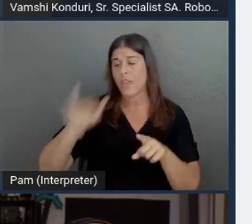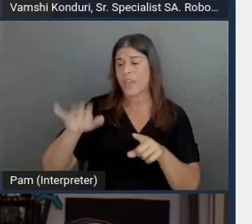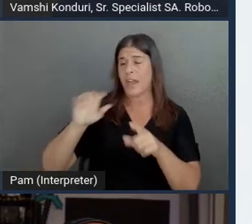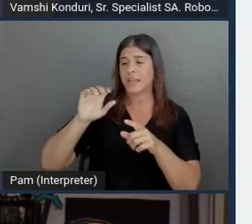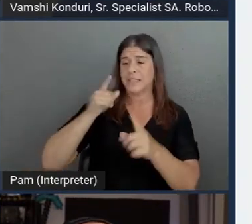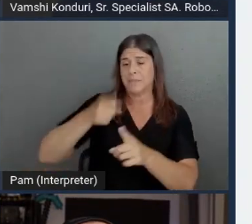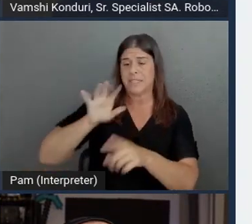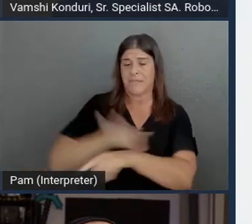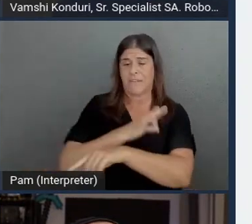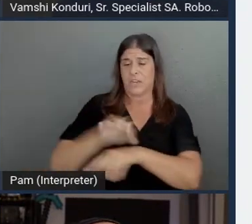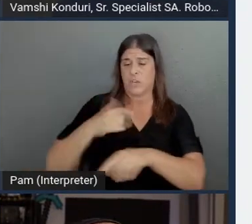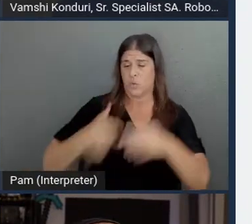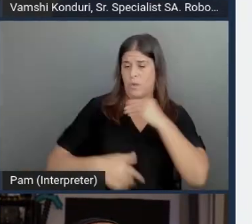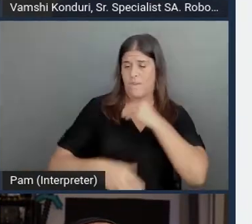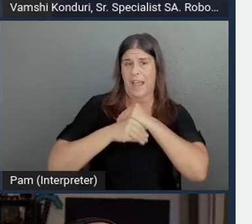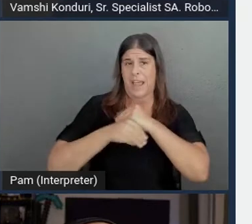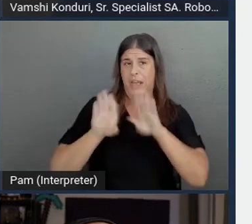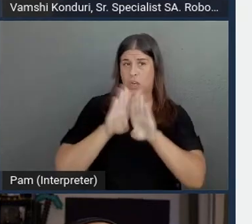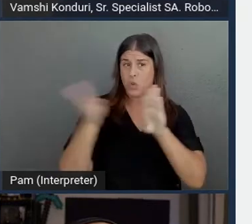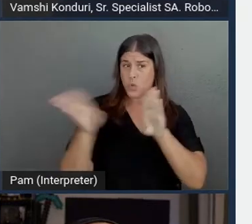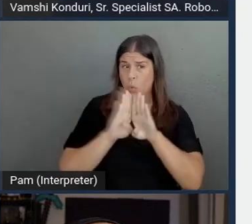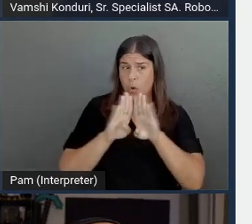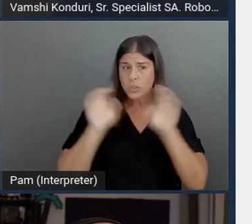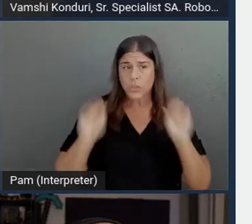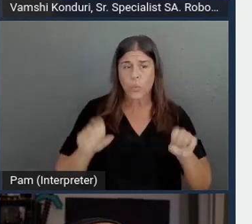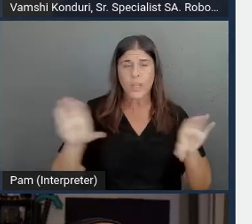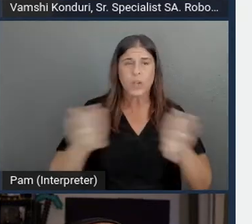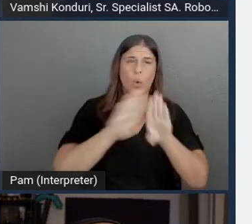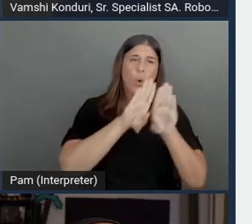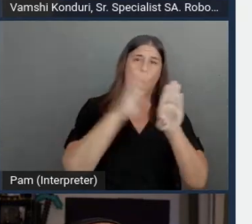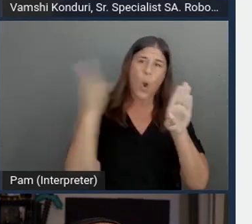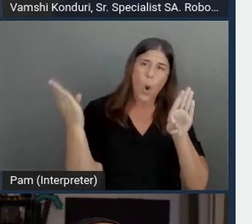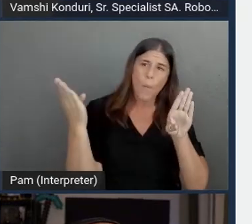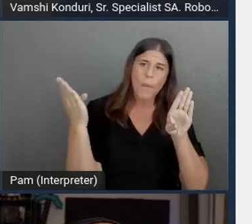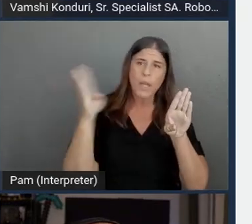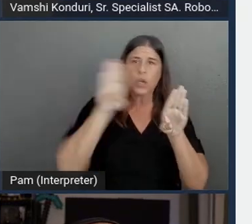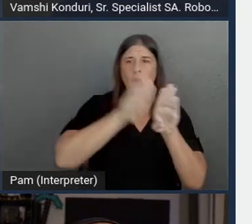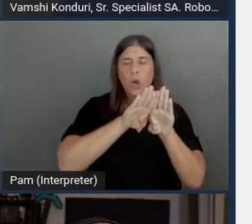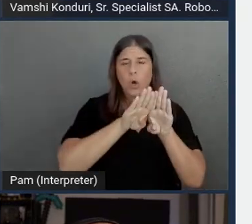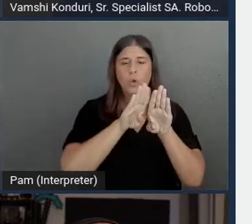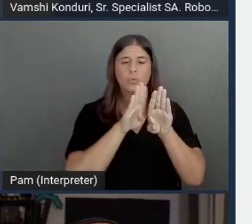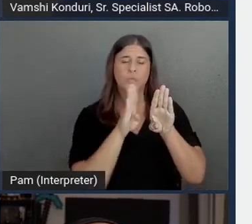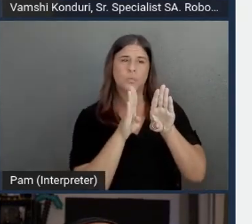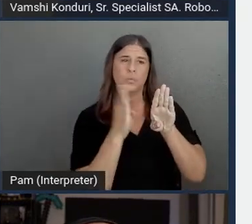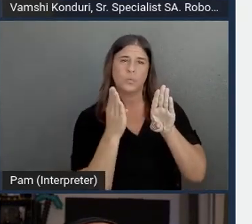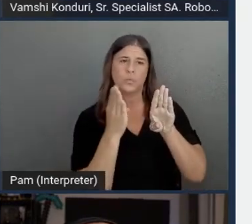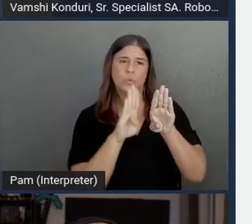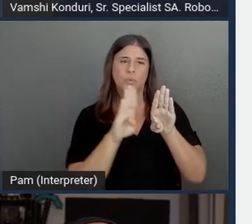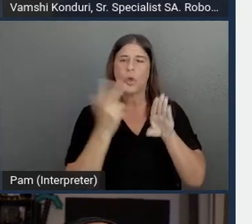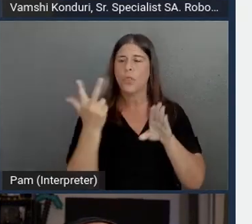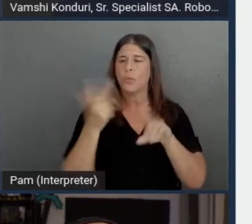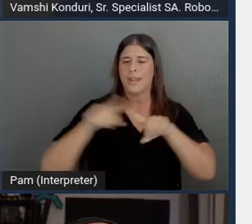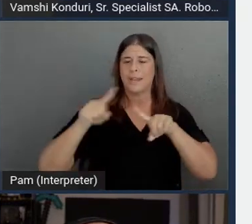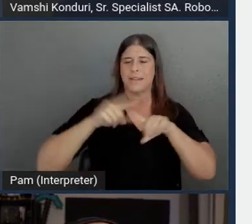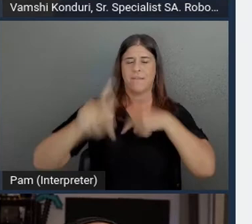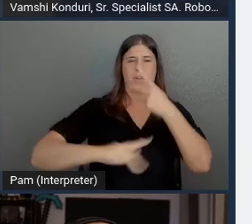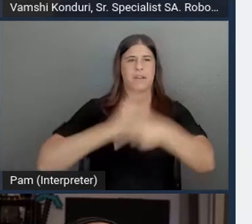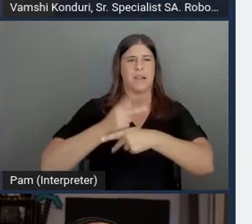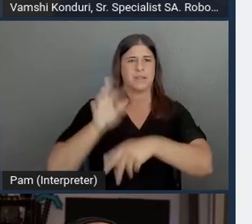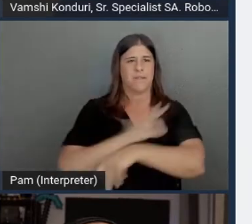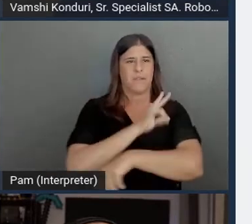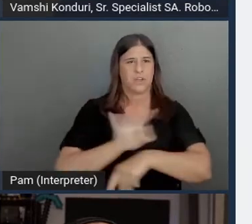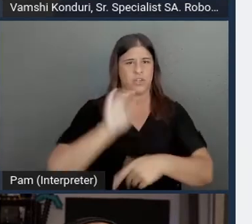in doors. So we can do open, closed, partially open, those 3 different permutations. And